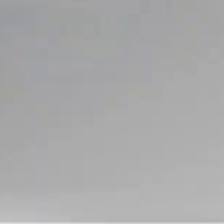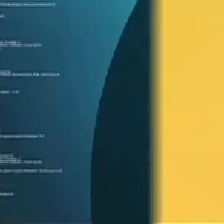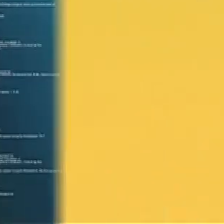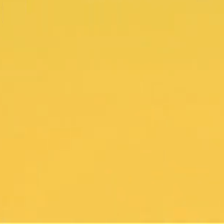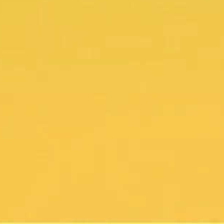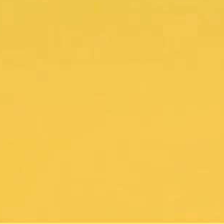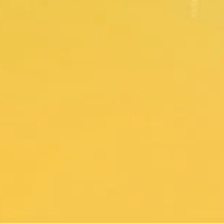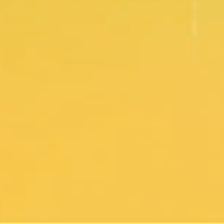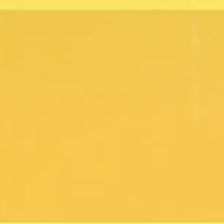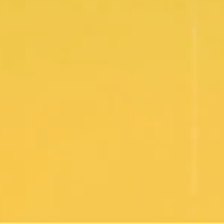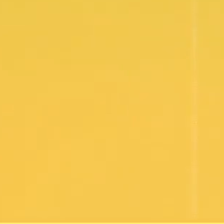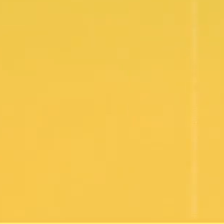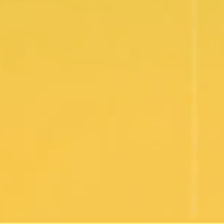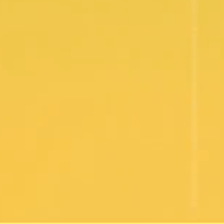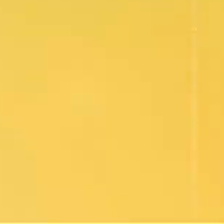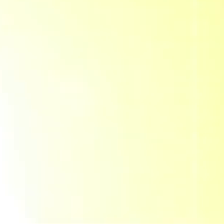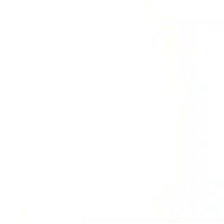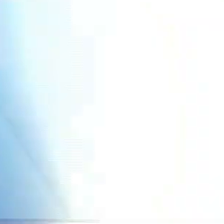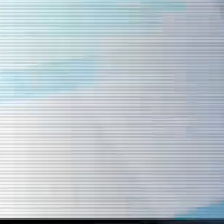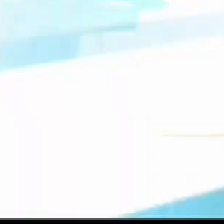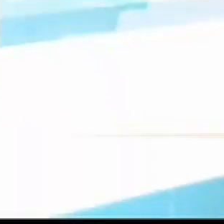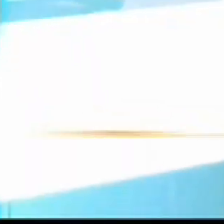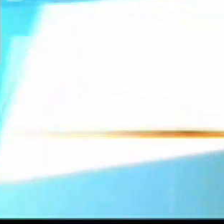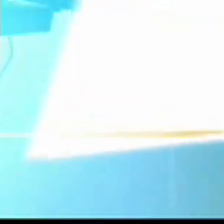now in HD.